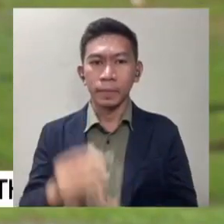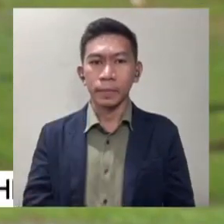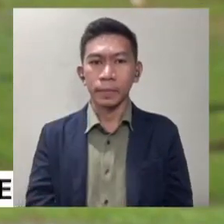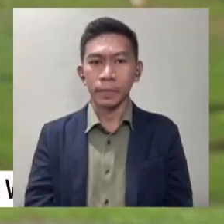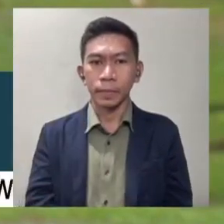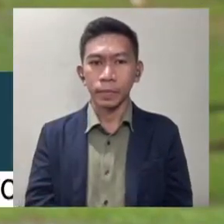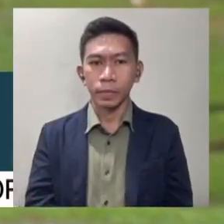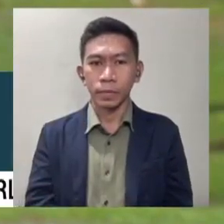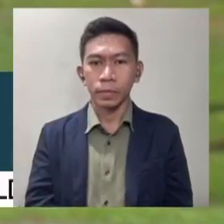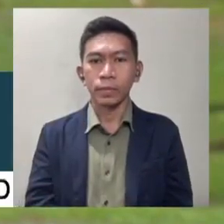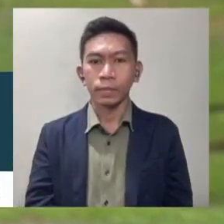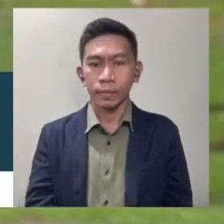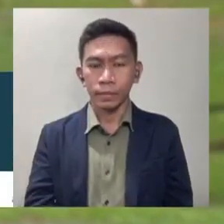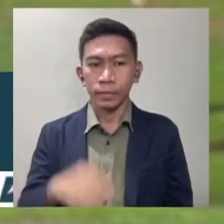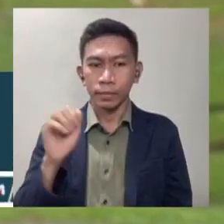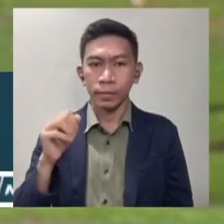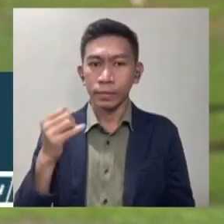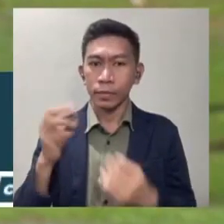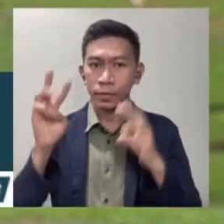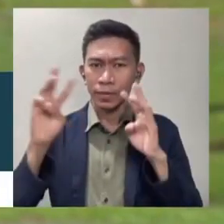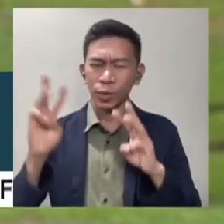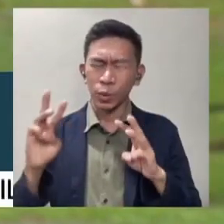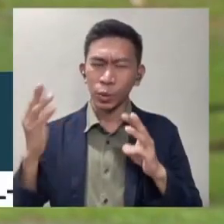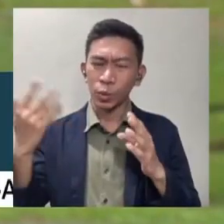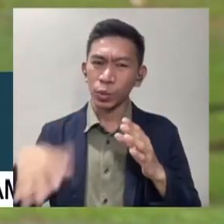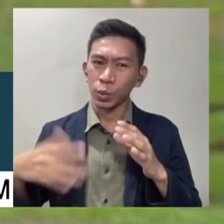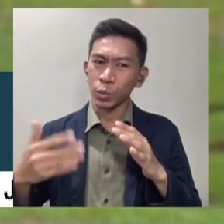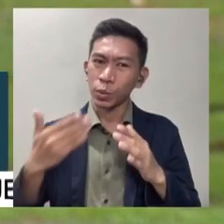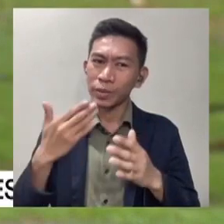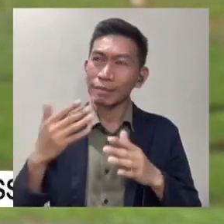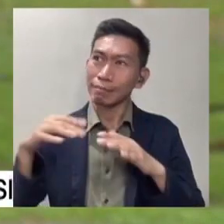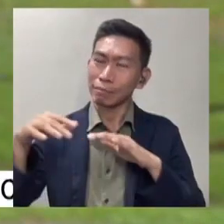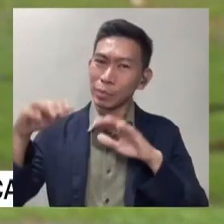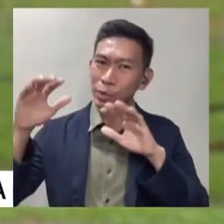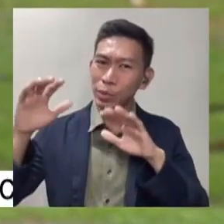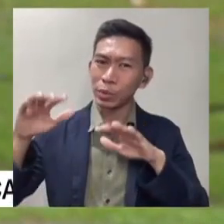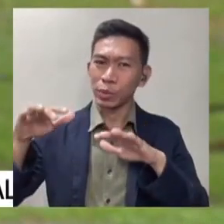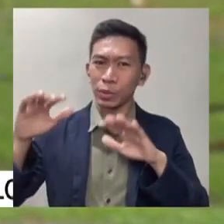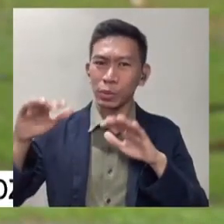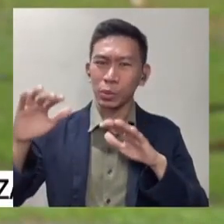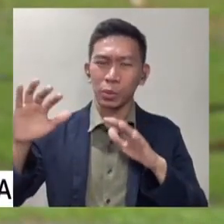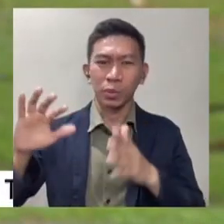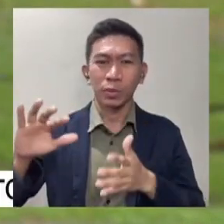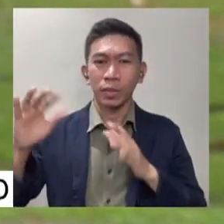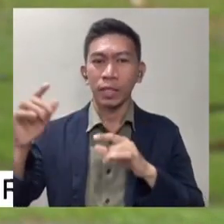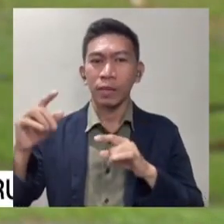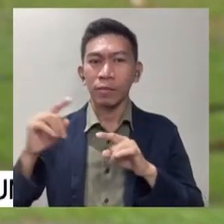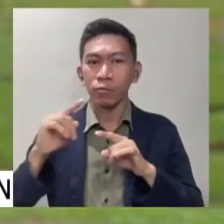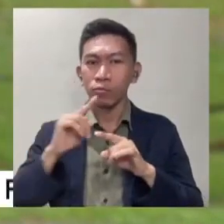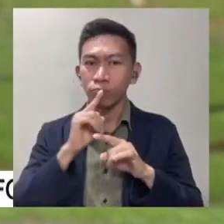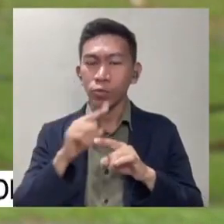Yes, Carmina, the weather is pretty bad here at the Manila Memorial Park in Paganaque, but the rain is not